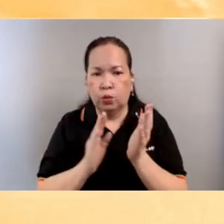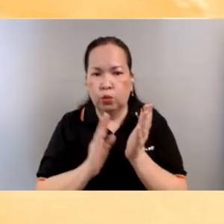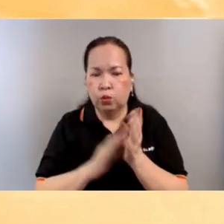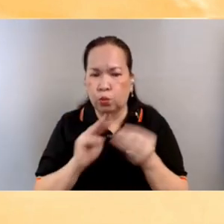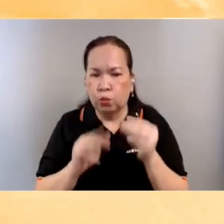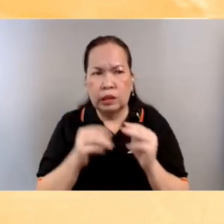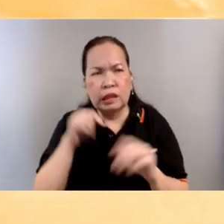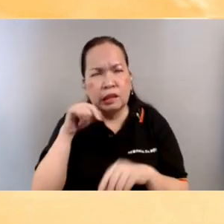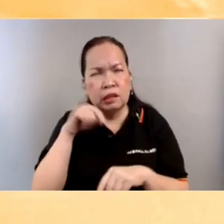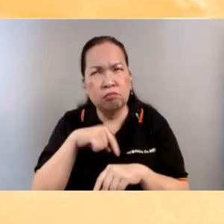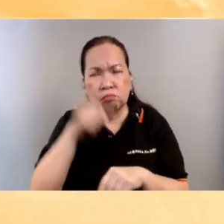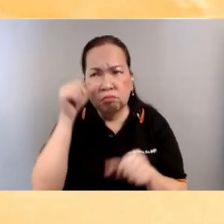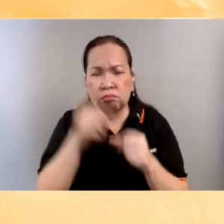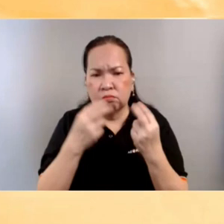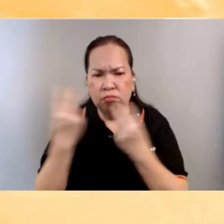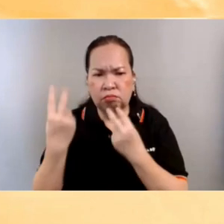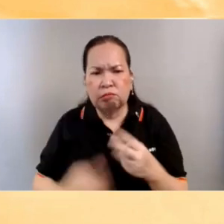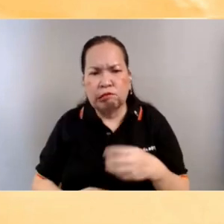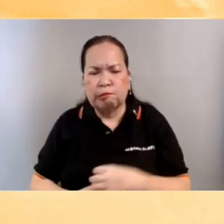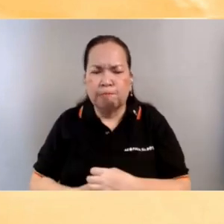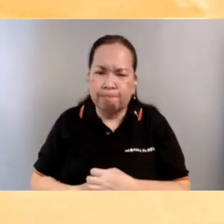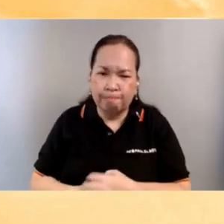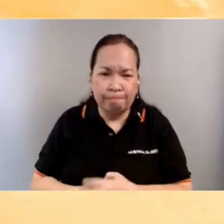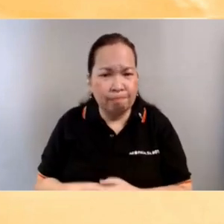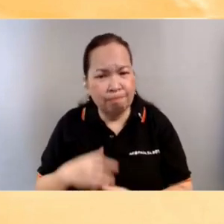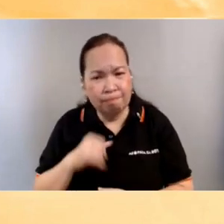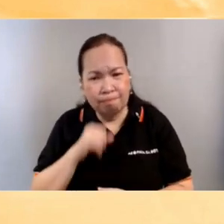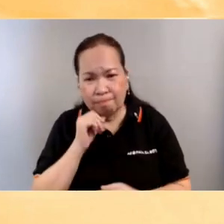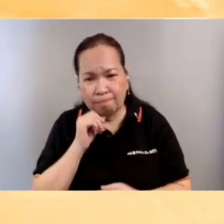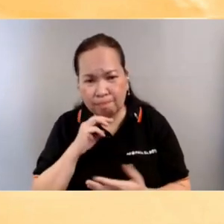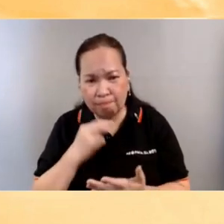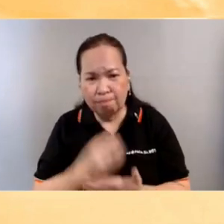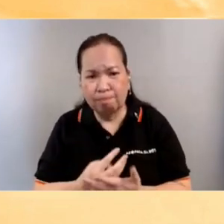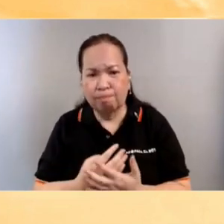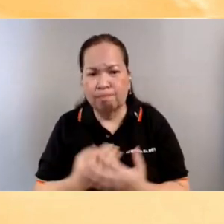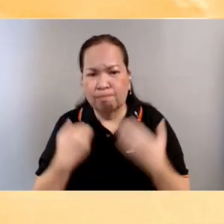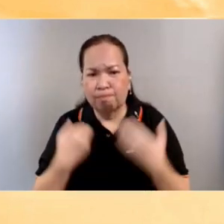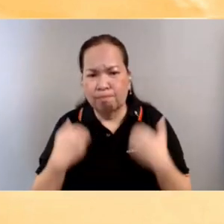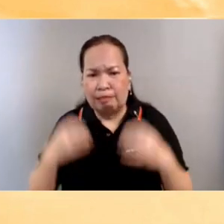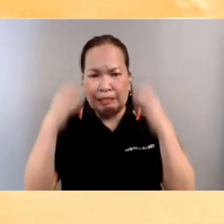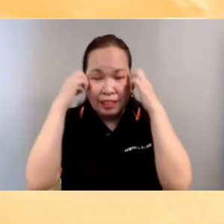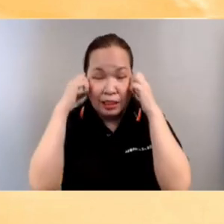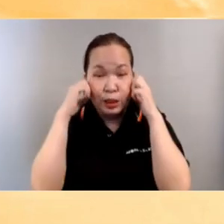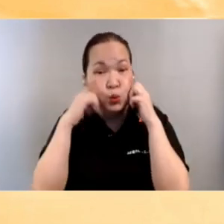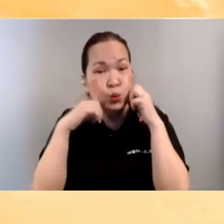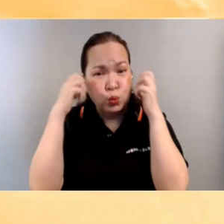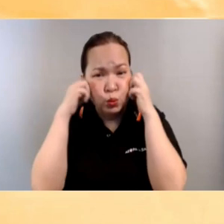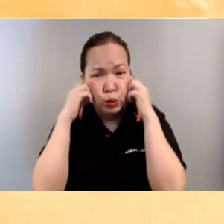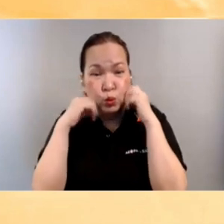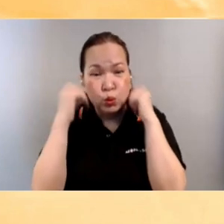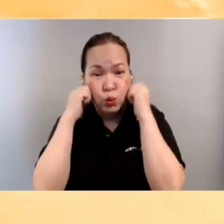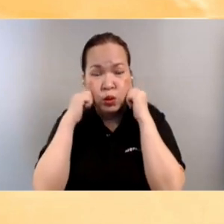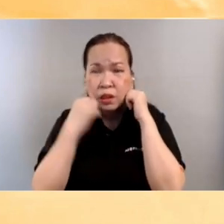felt that time. My stomach was swirling, and it seems my whole body was so sweaty, and I had